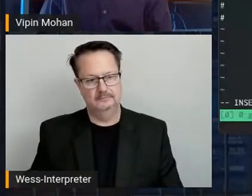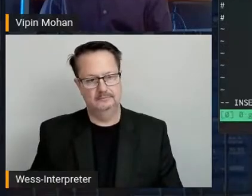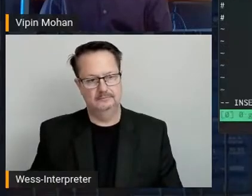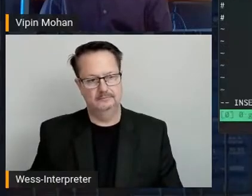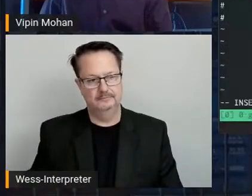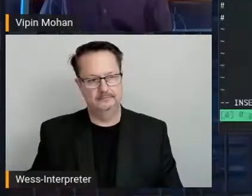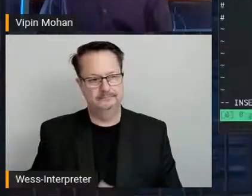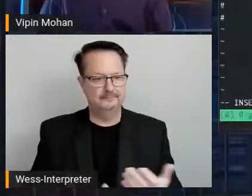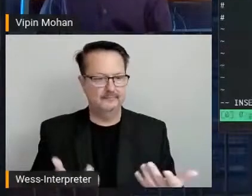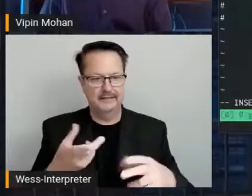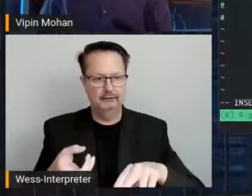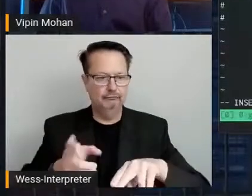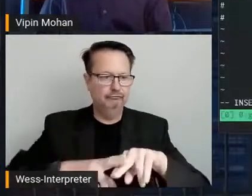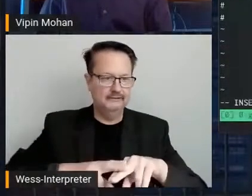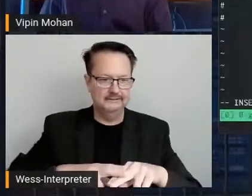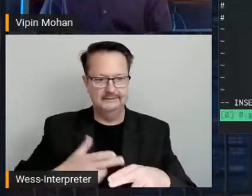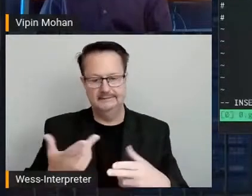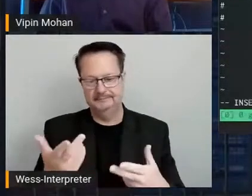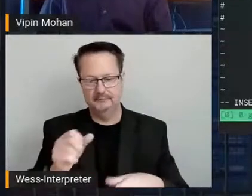Increasing